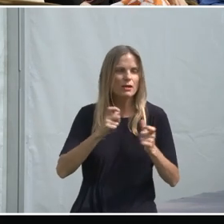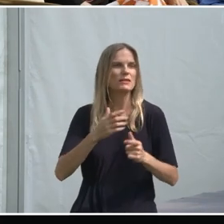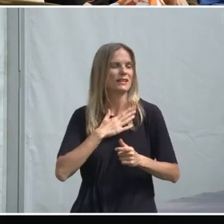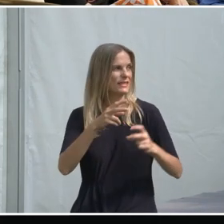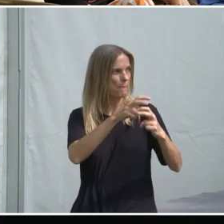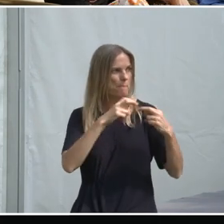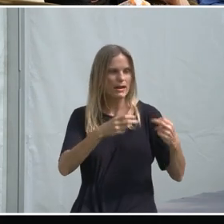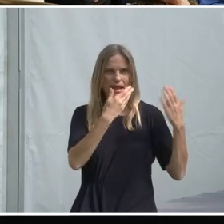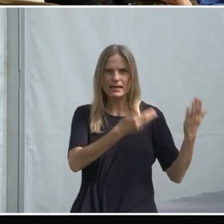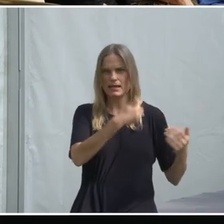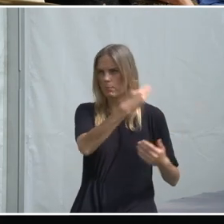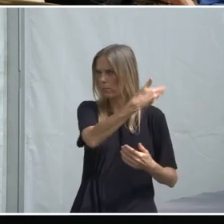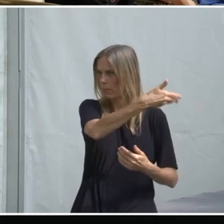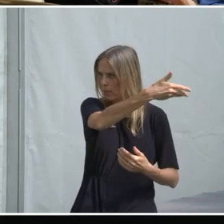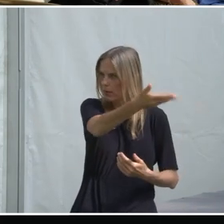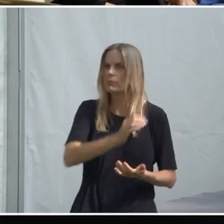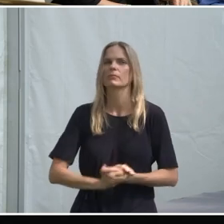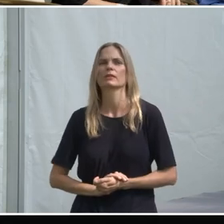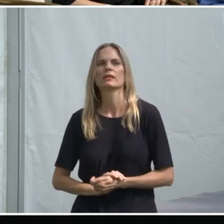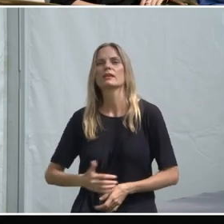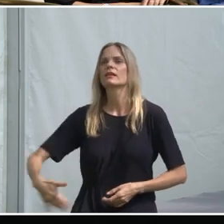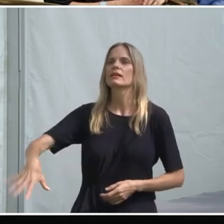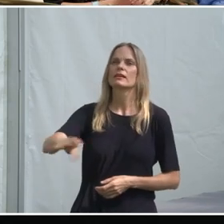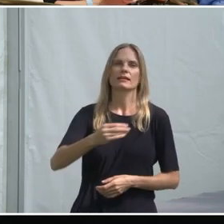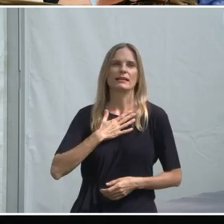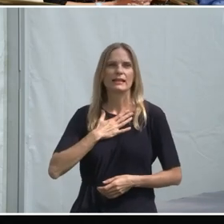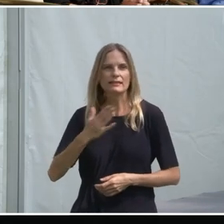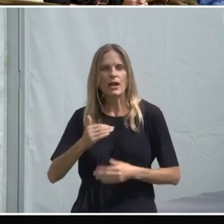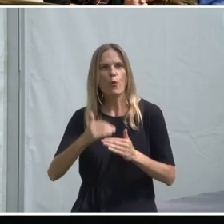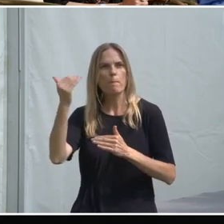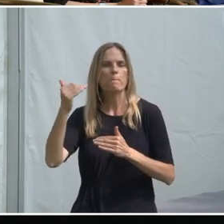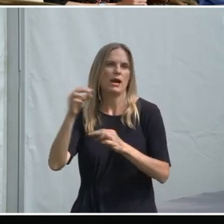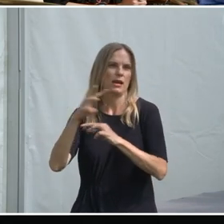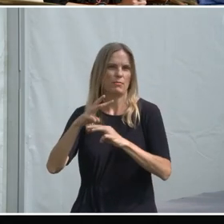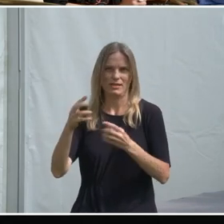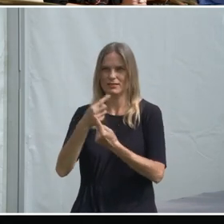Dina, Katariina, Ott, and Anni. And thanks to the Nordic Council of Ministers